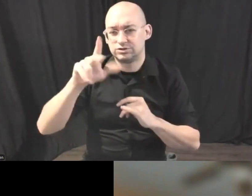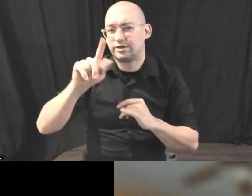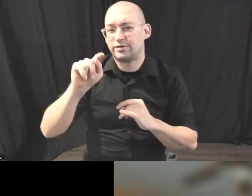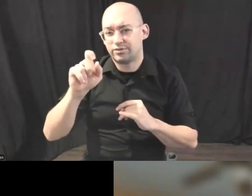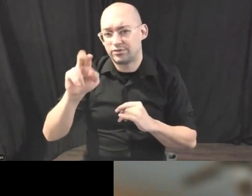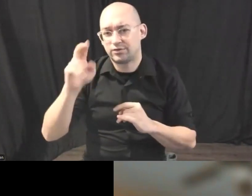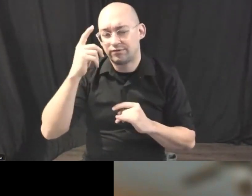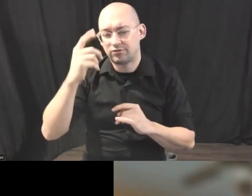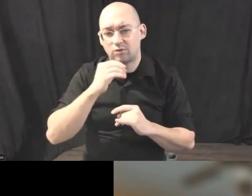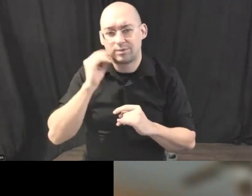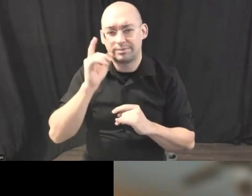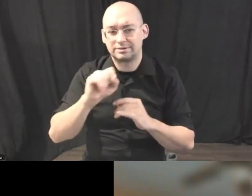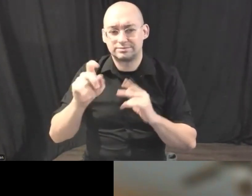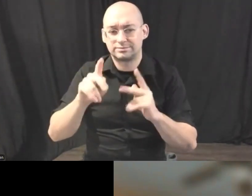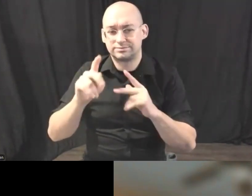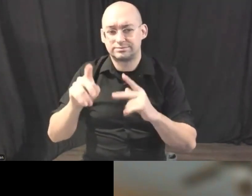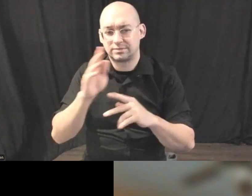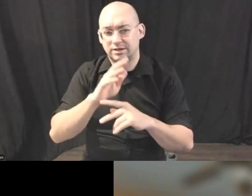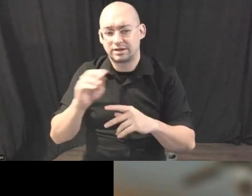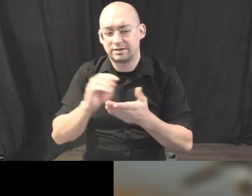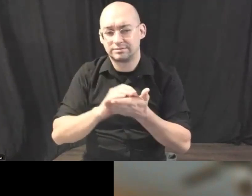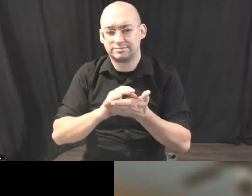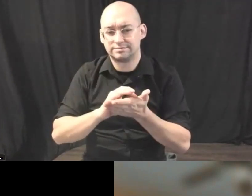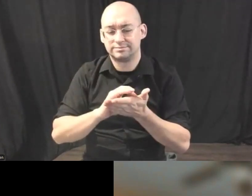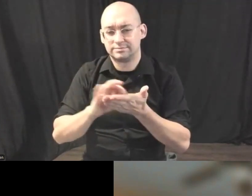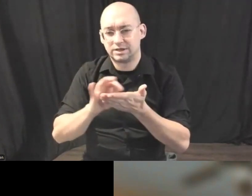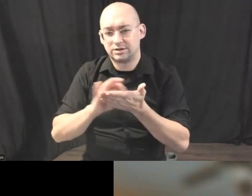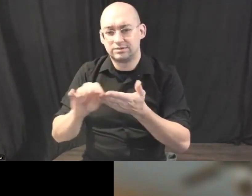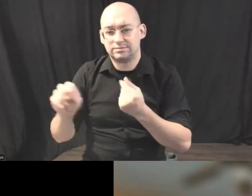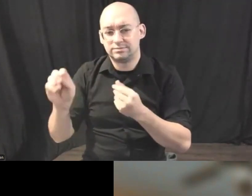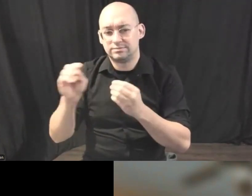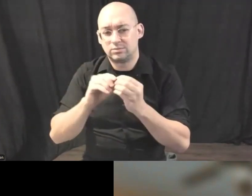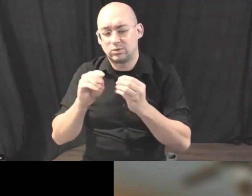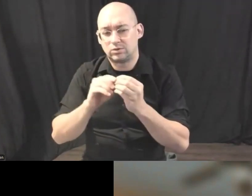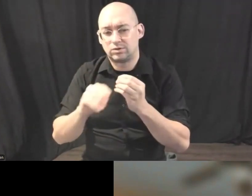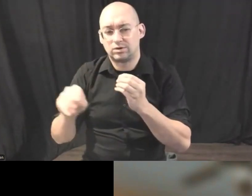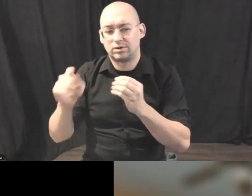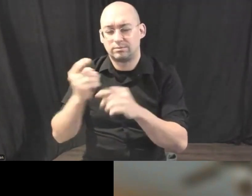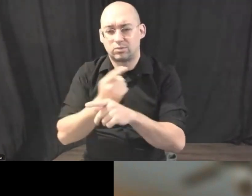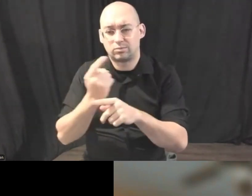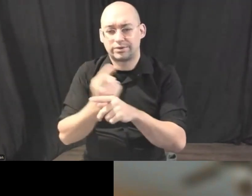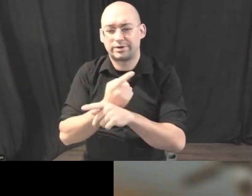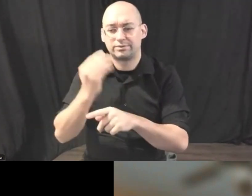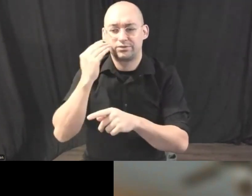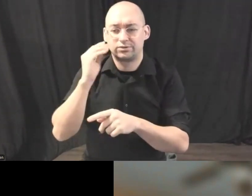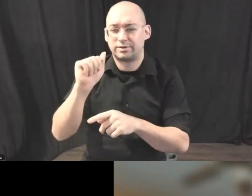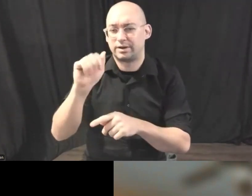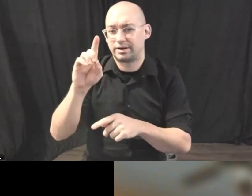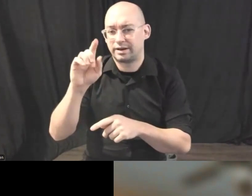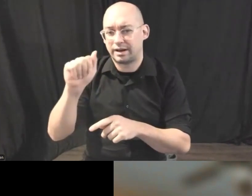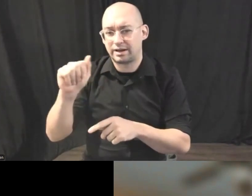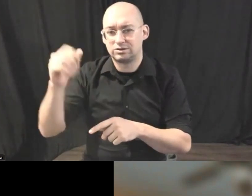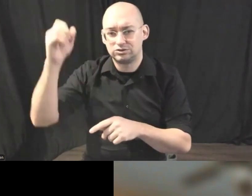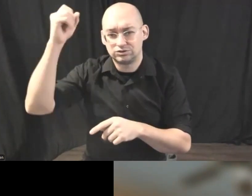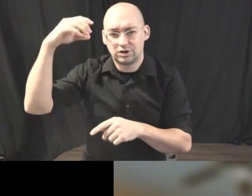we get access to other kind of more appropriate, right? We always look at the ADA showers and all of the things that go along with these structurally,